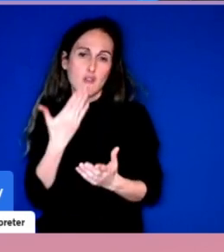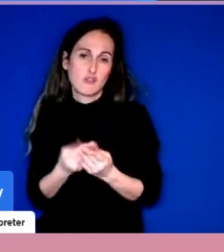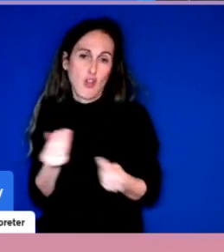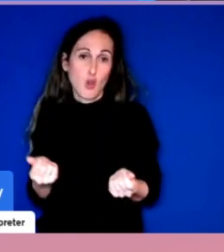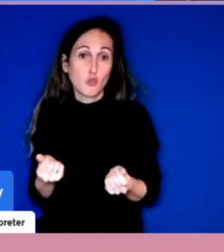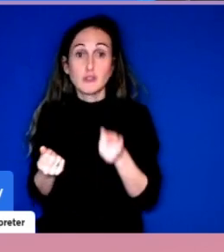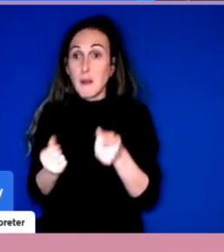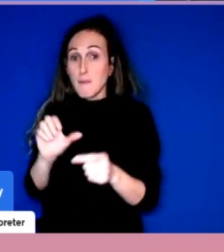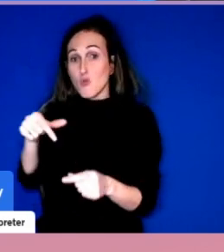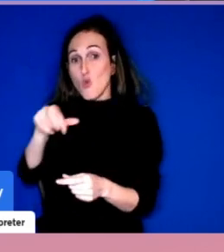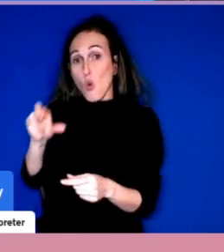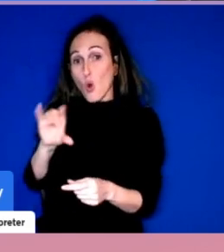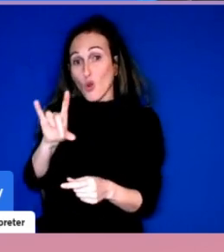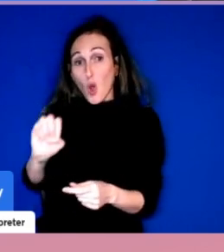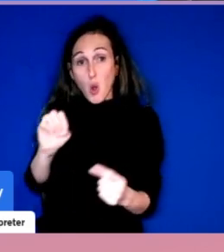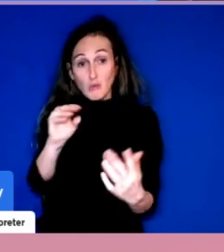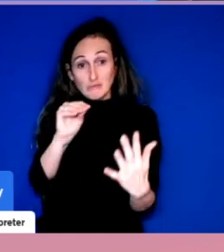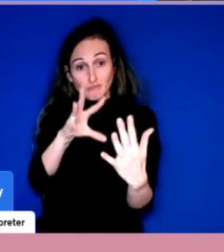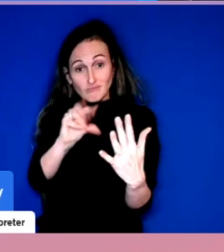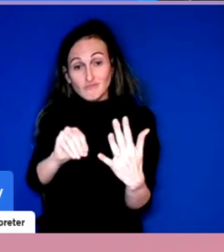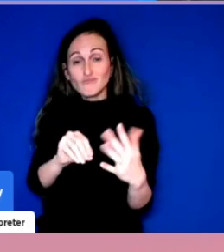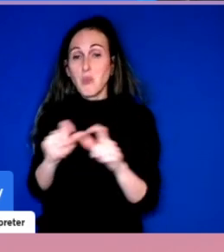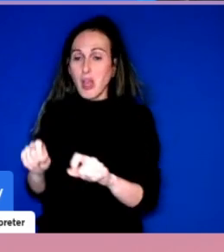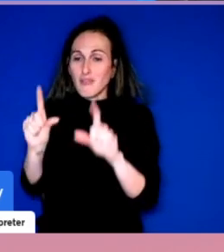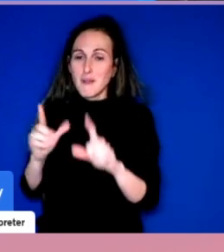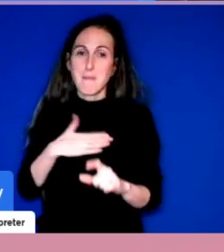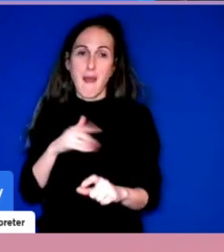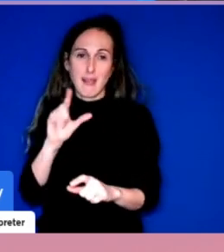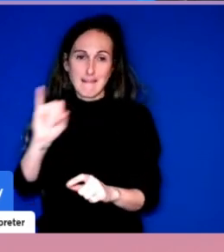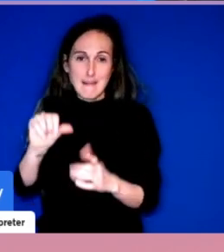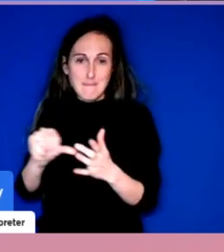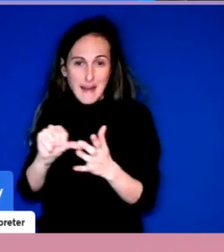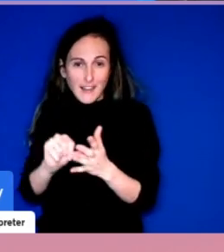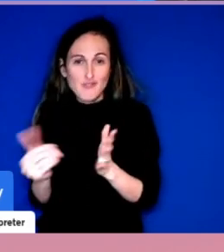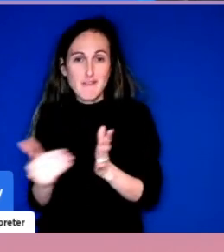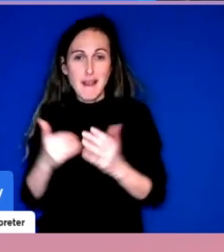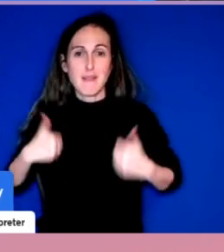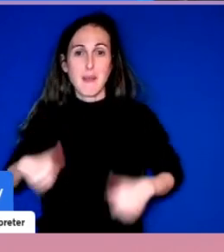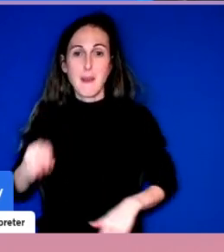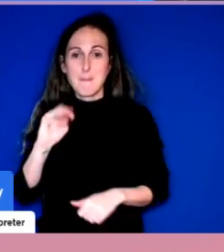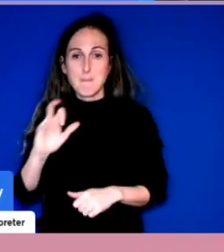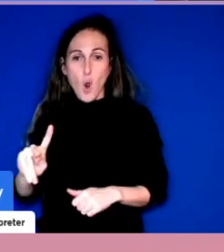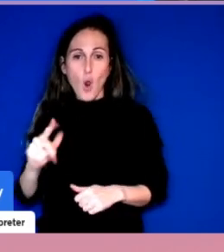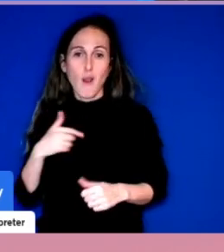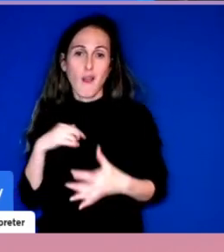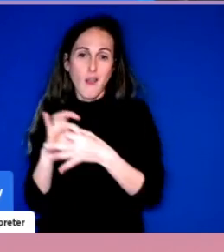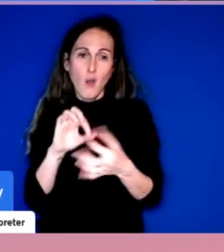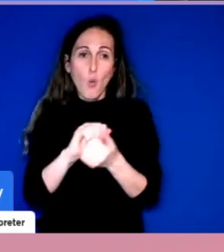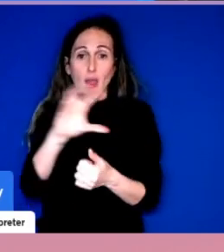LinkedIn page. My name's again Mark LeBlanc. I'm with a company called Mobia. Thank you so much for following along.